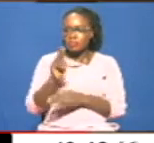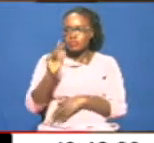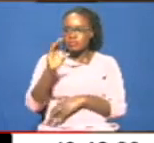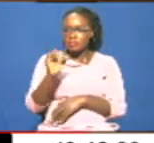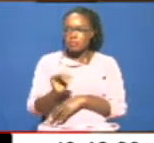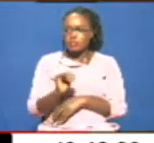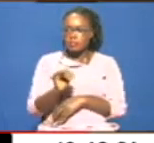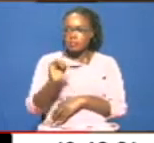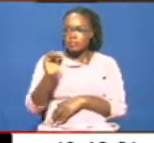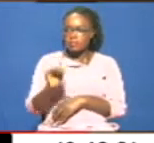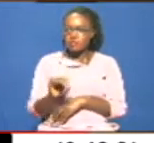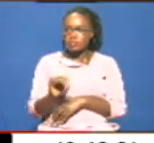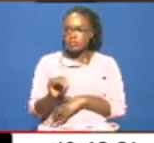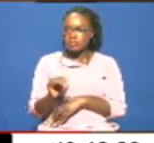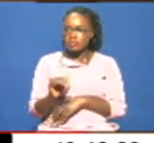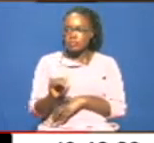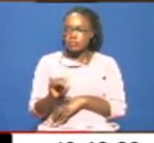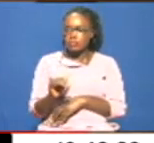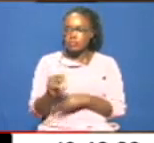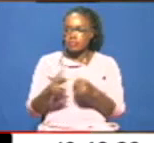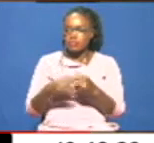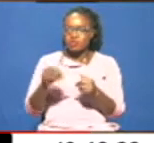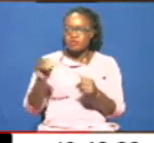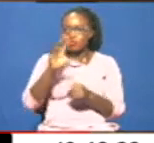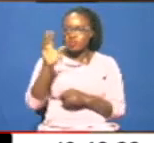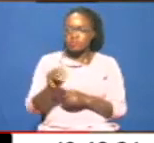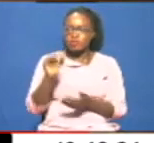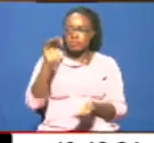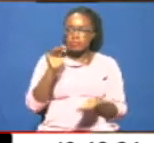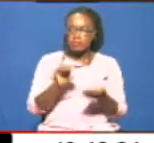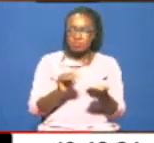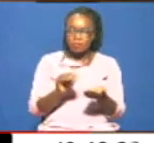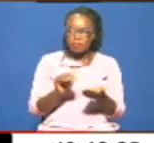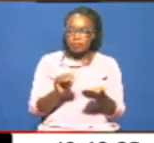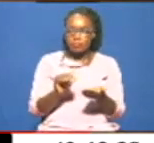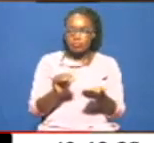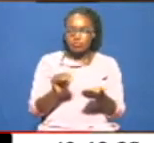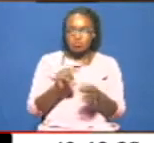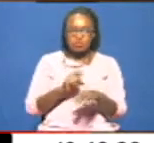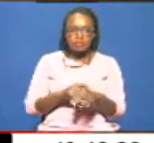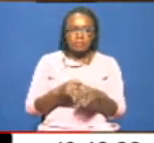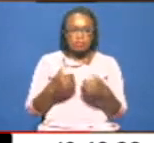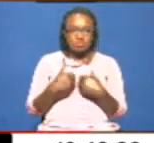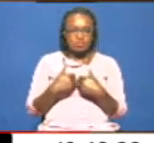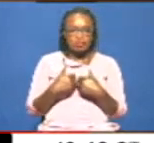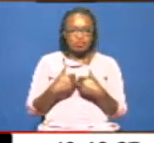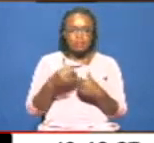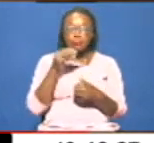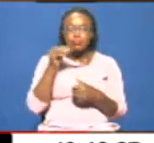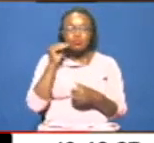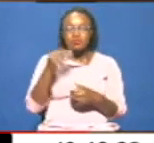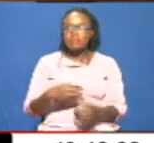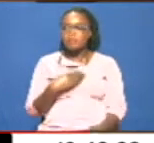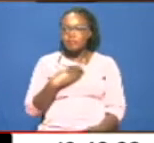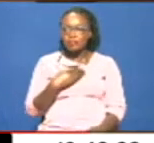lower than that, mm-hmm. we're talking about 70% reduction in smoke. When we have had home visits, or when we